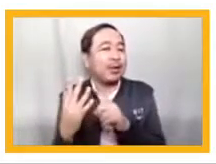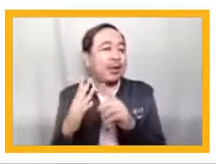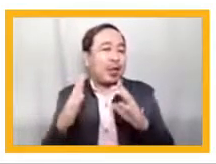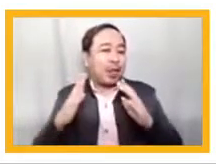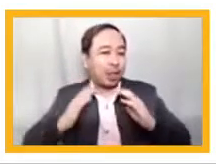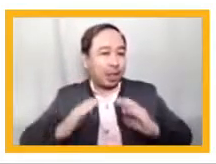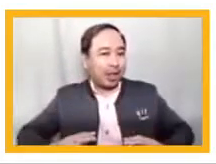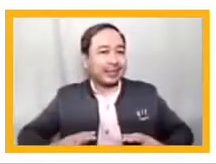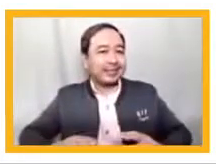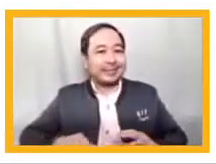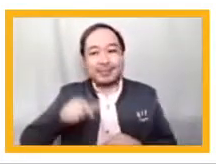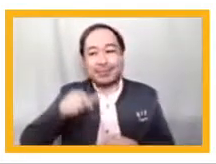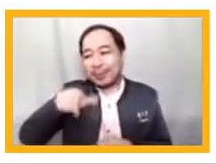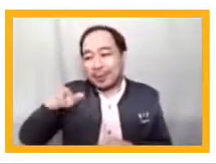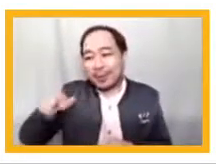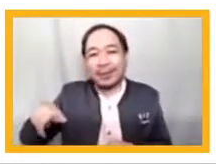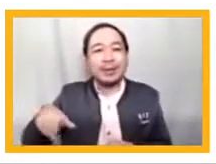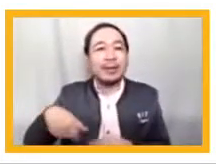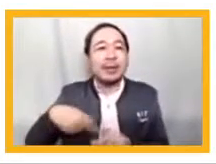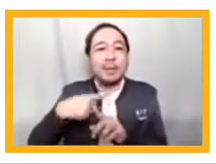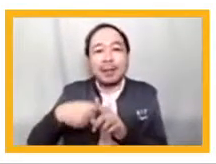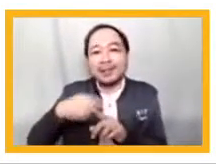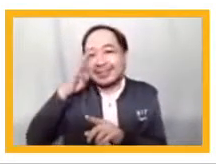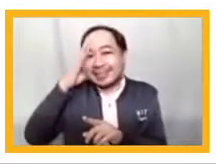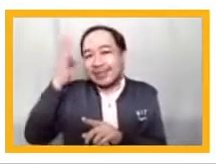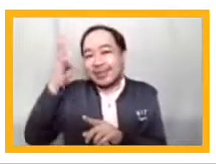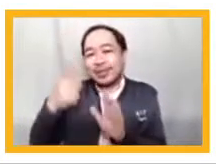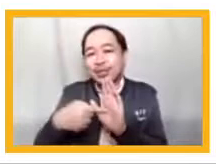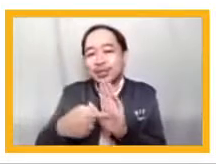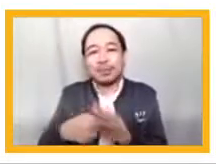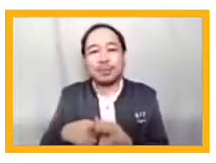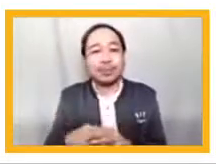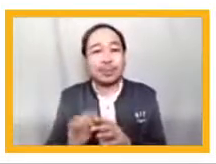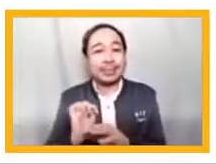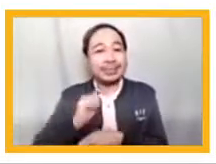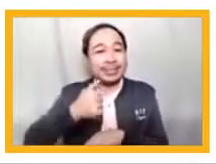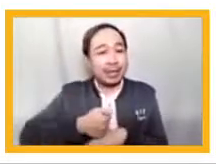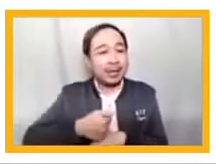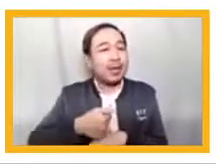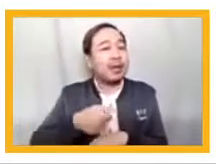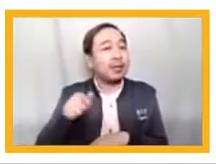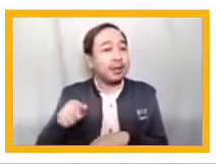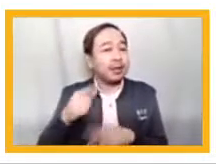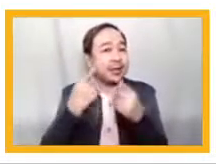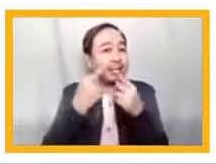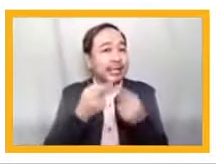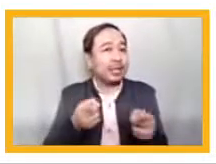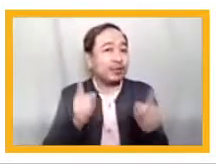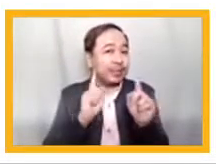incubators, accelerators, the startup hub in own university and colleges.